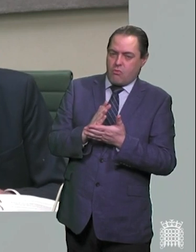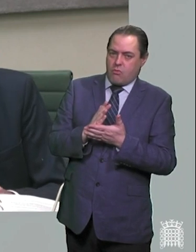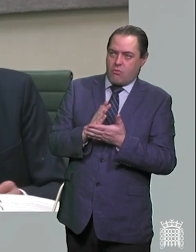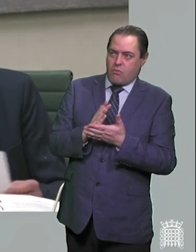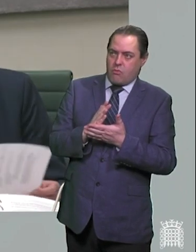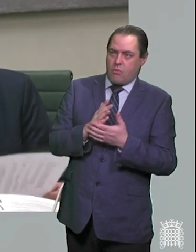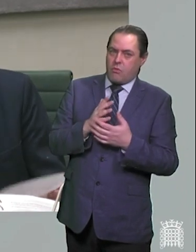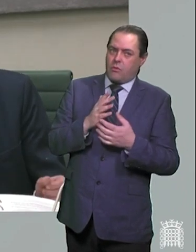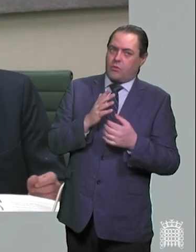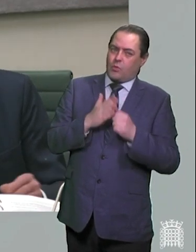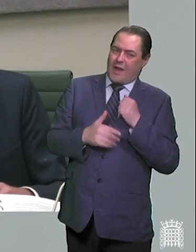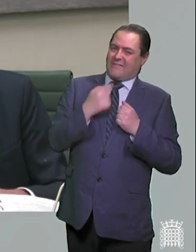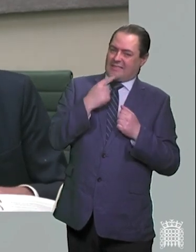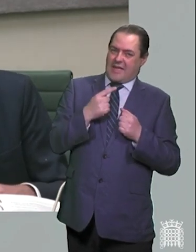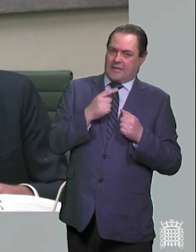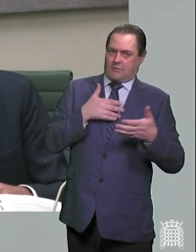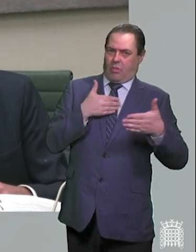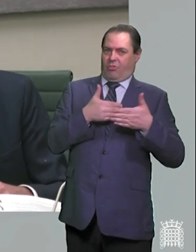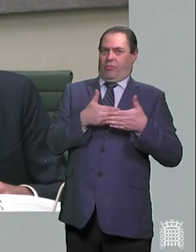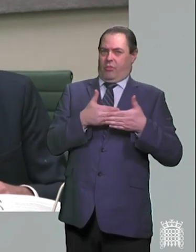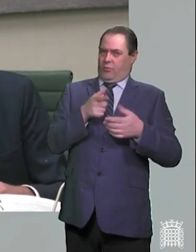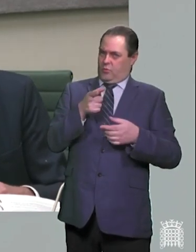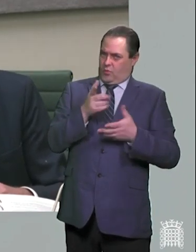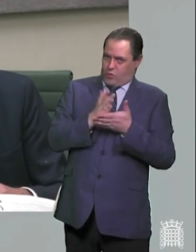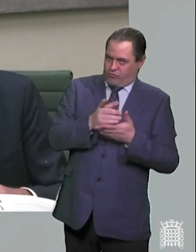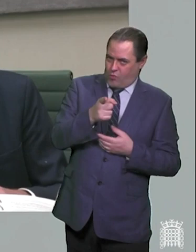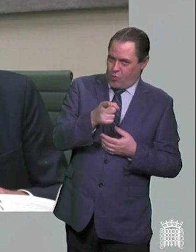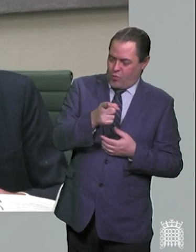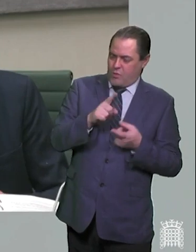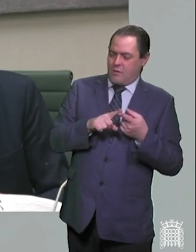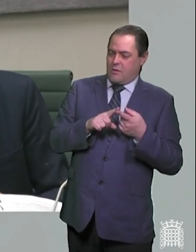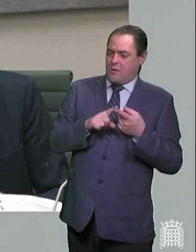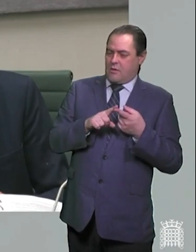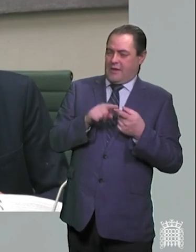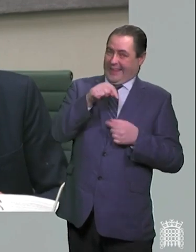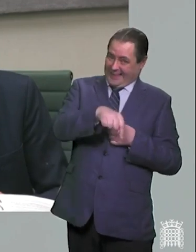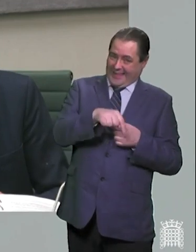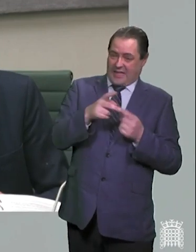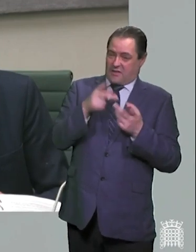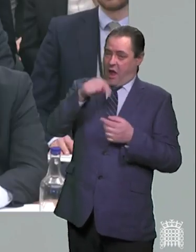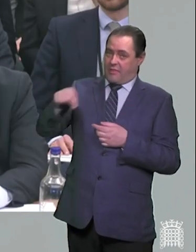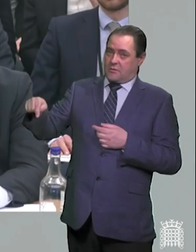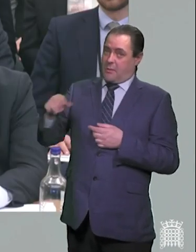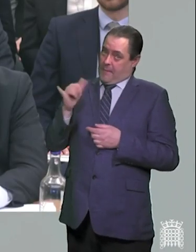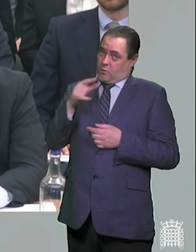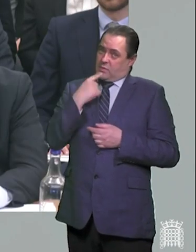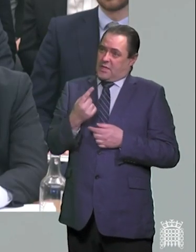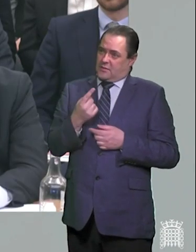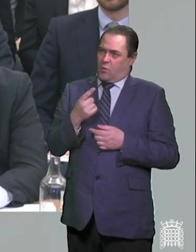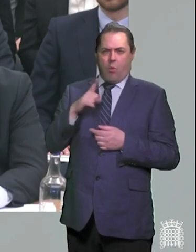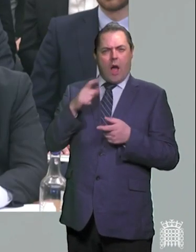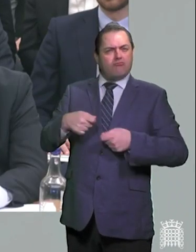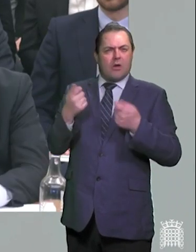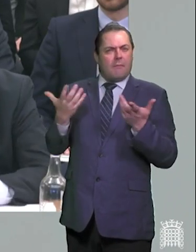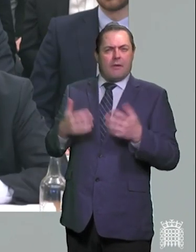on the lack of social distancing and at this or any of the other gatherings you attended? Because otherwise, why would you have raised